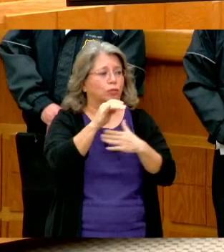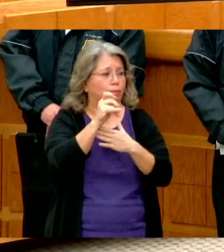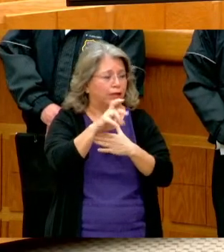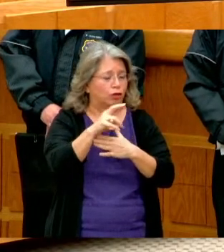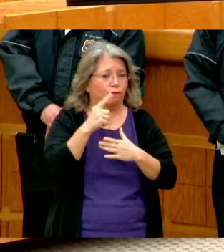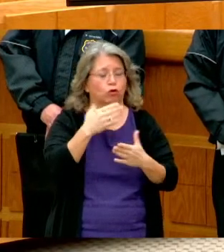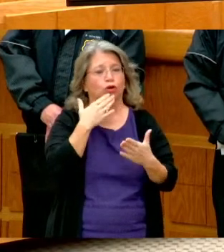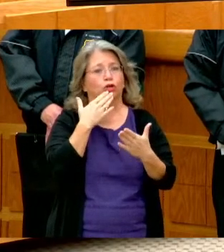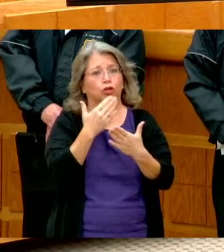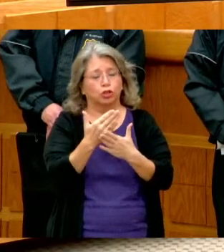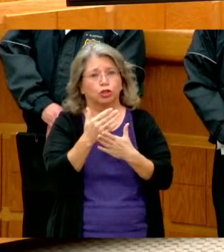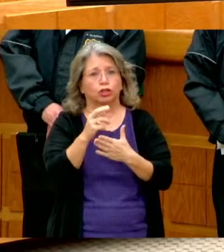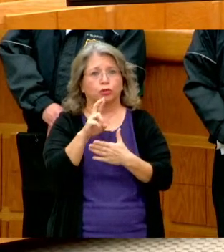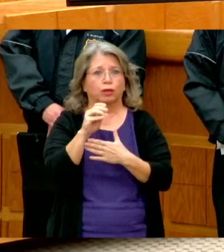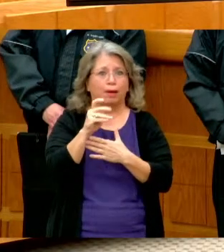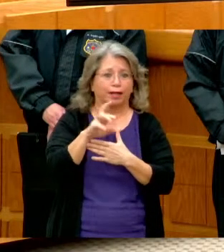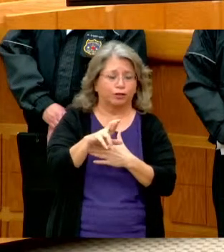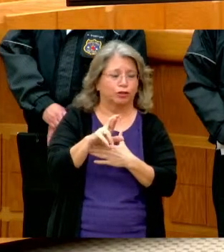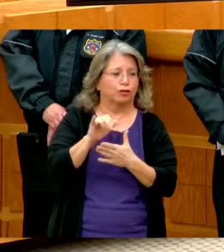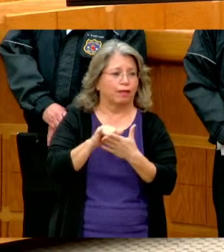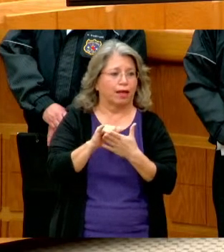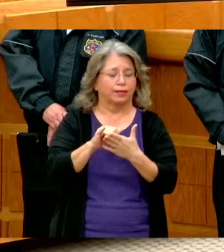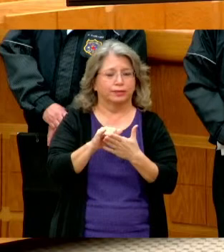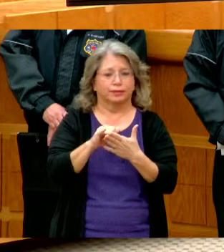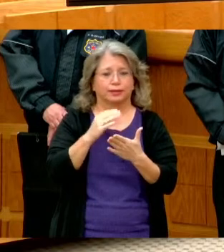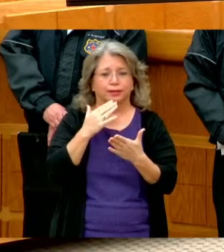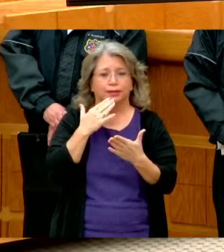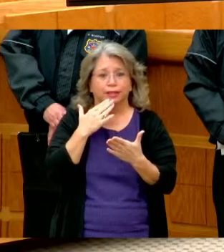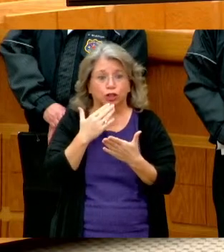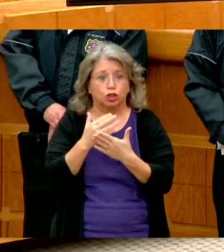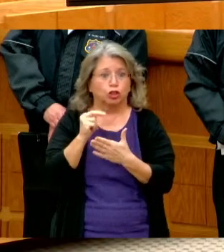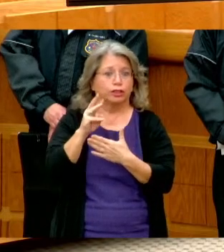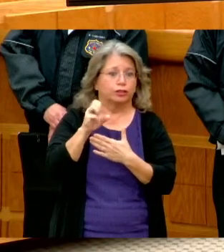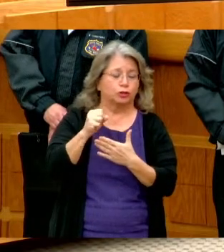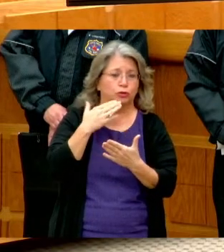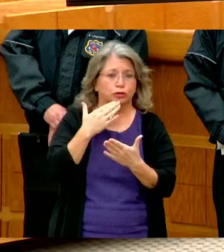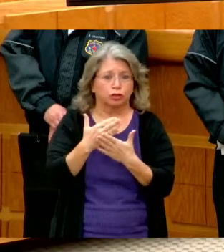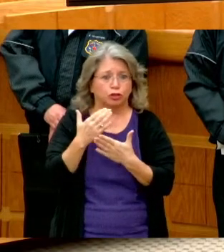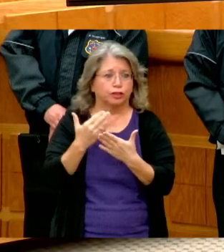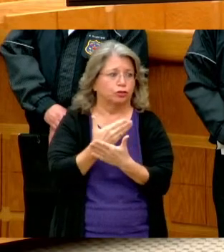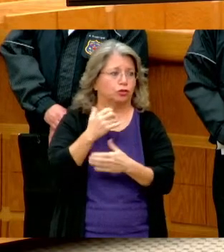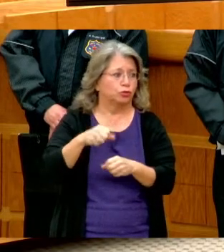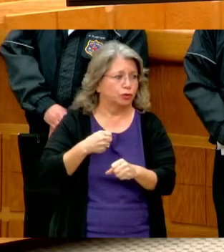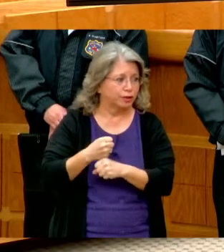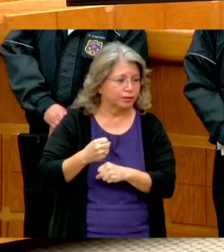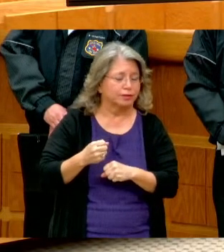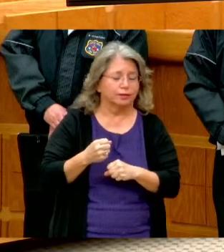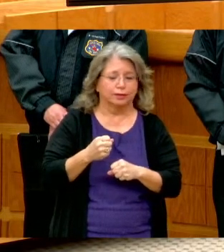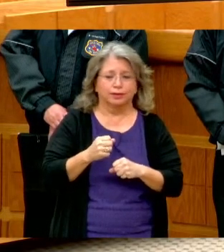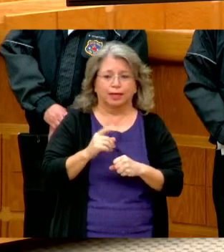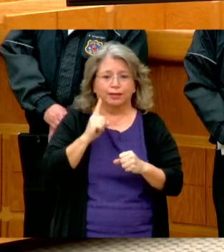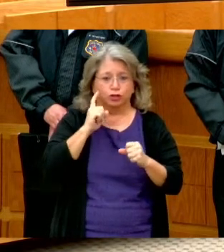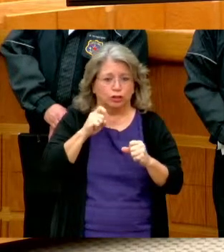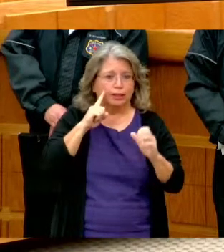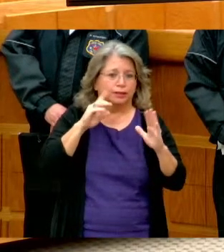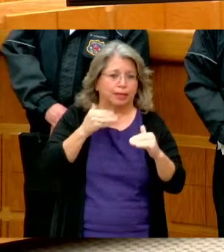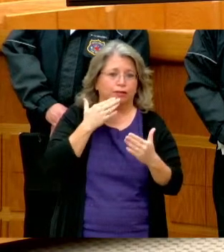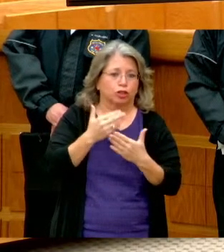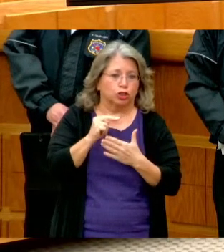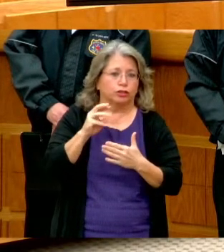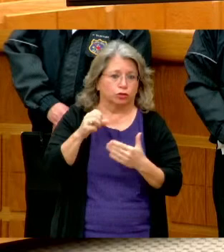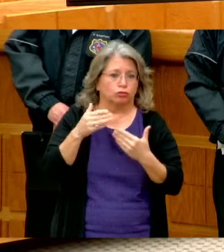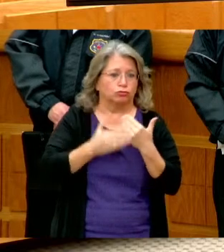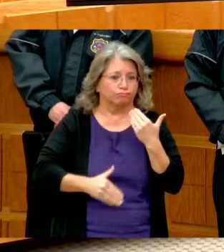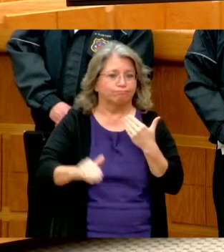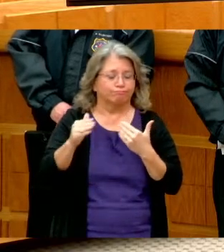year, and so I should expect good news. And I want to thank, again, the City of Corpus Christi, the City of